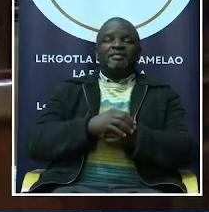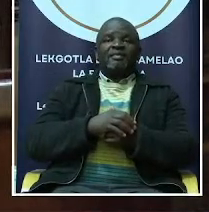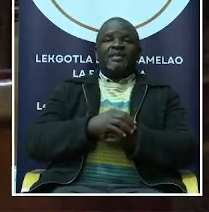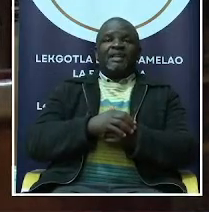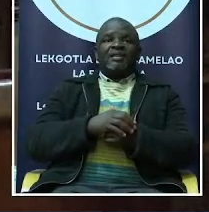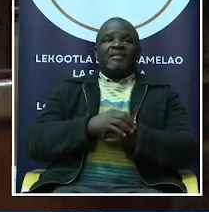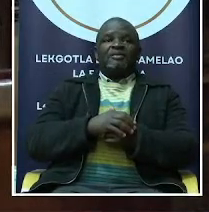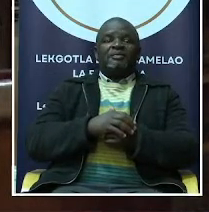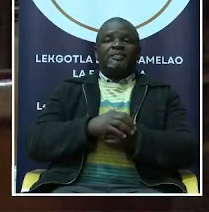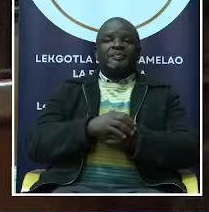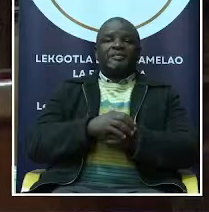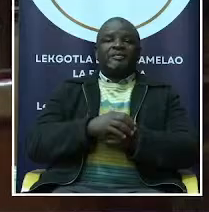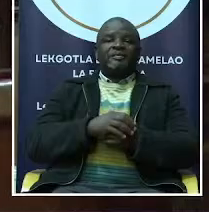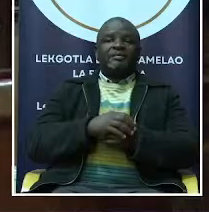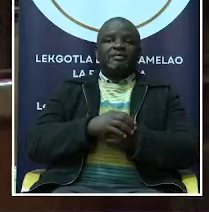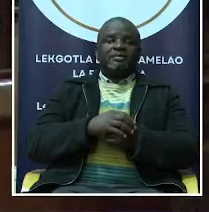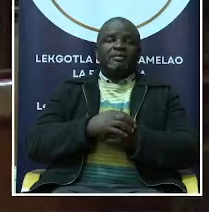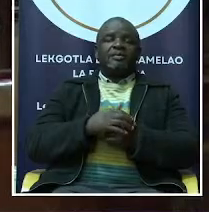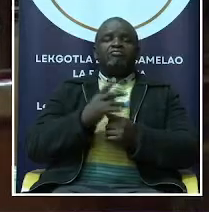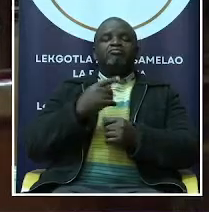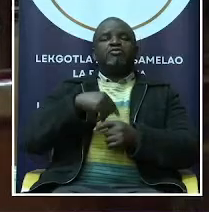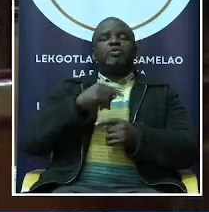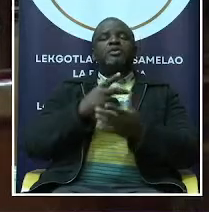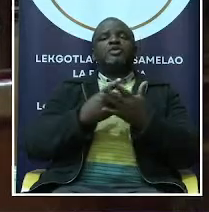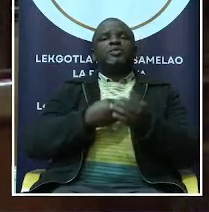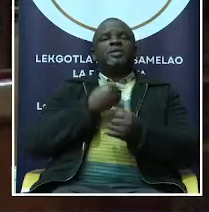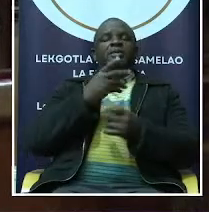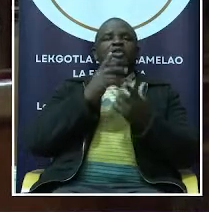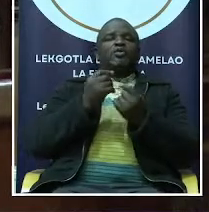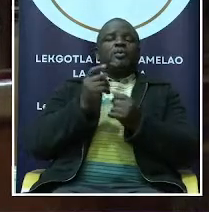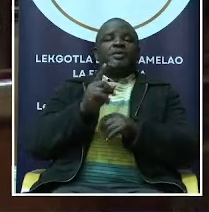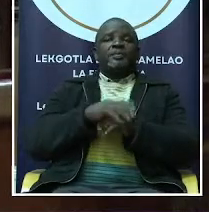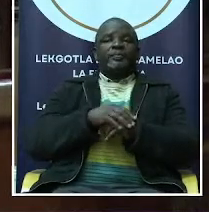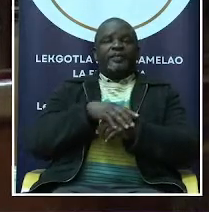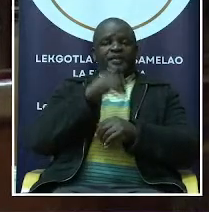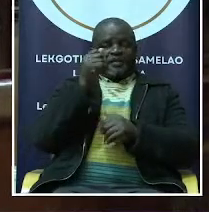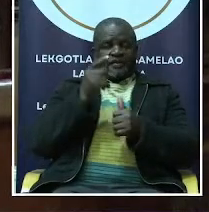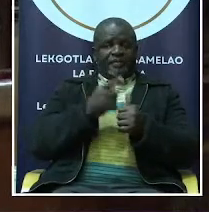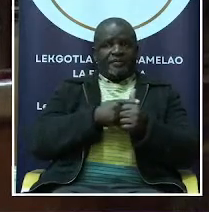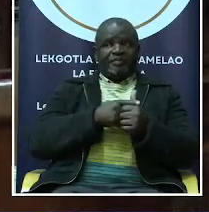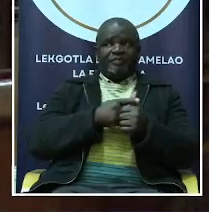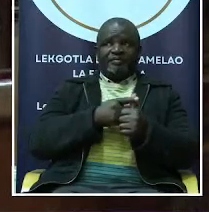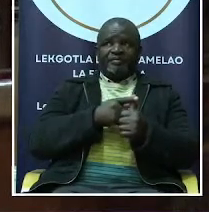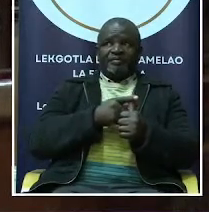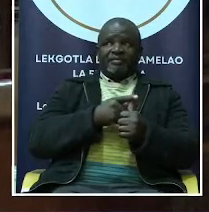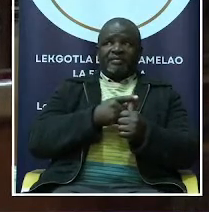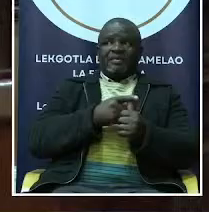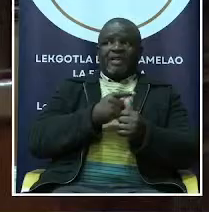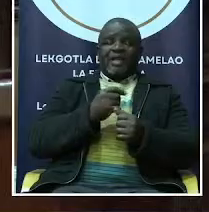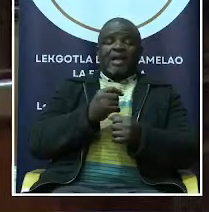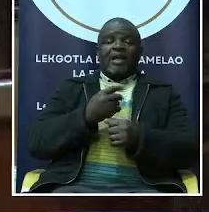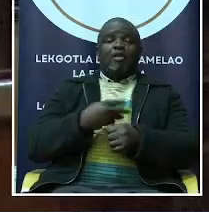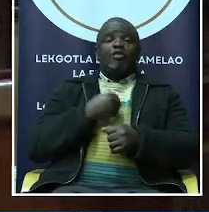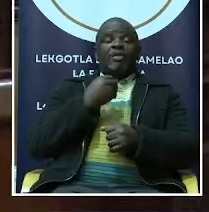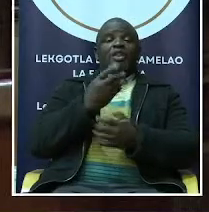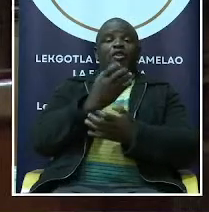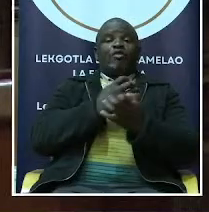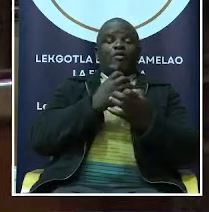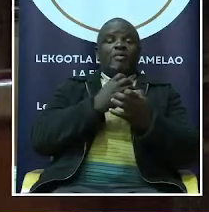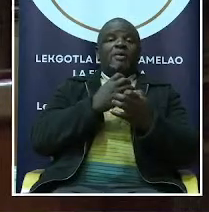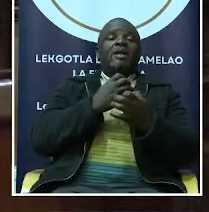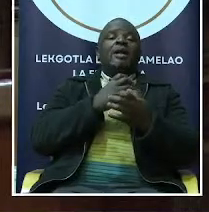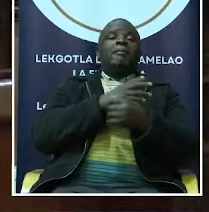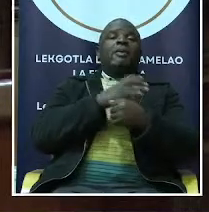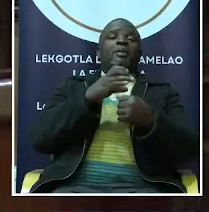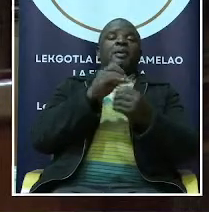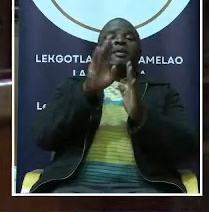Honorable Speaker, what must we do as young people? Number 1, Youth Economic Empowerment Bill.